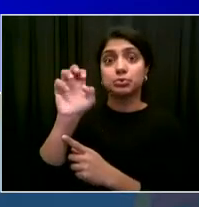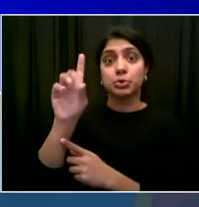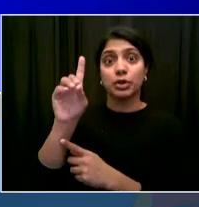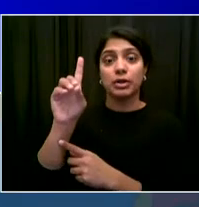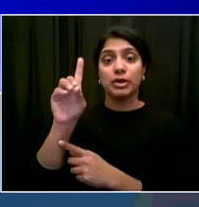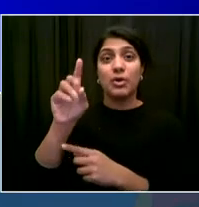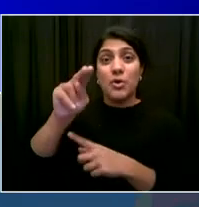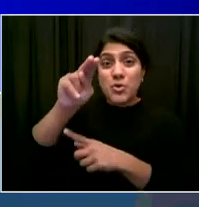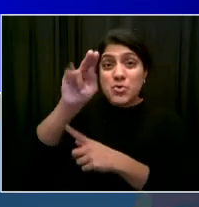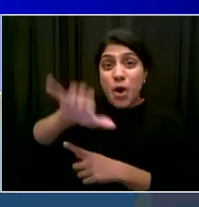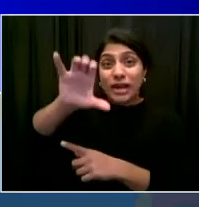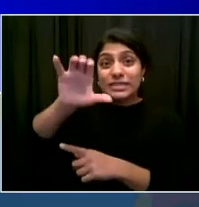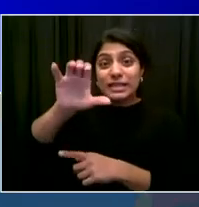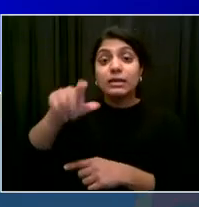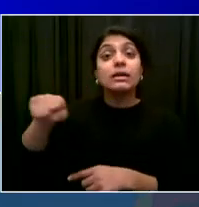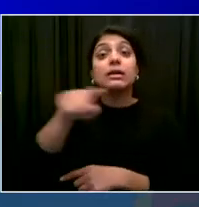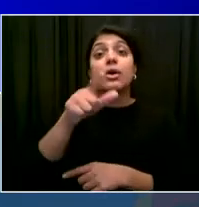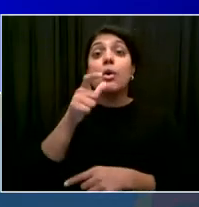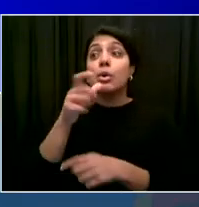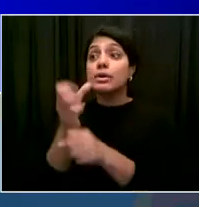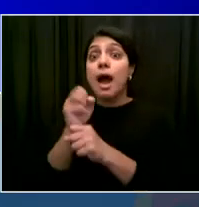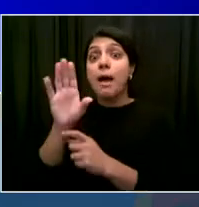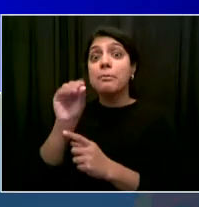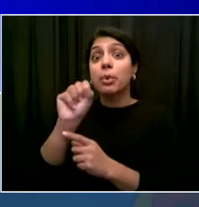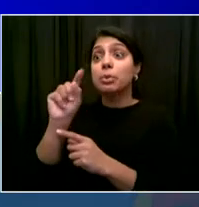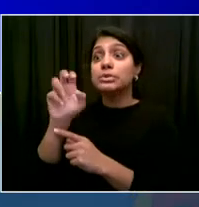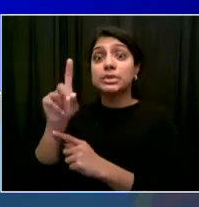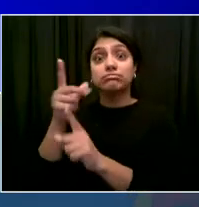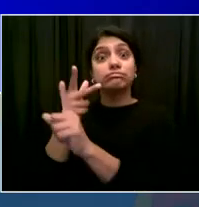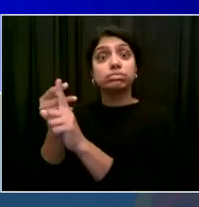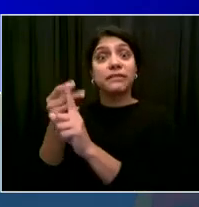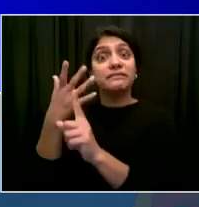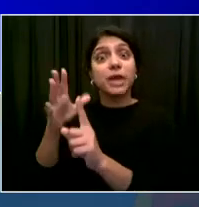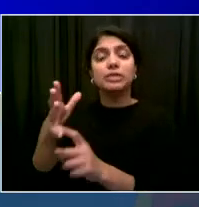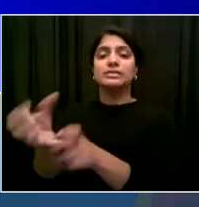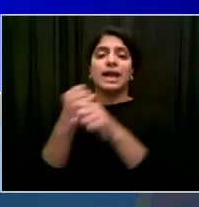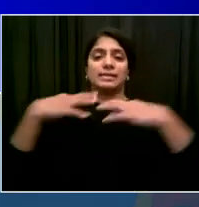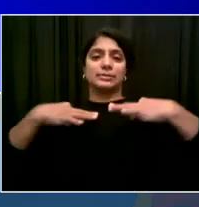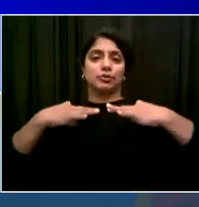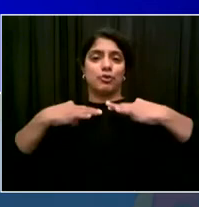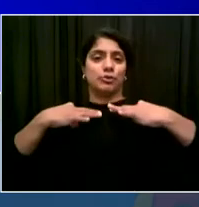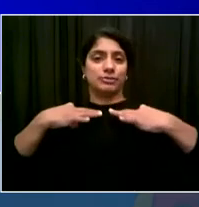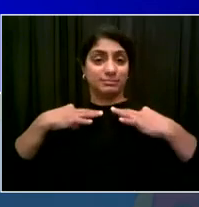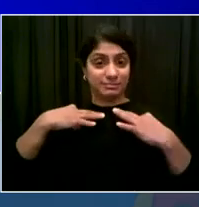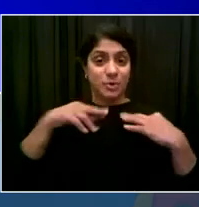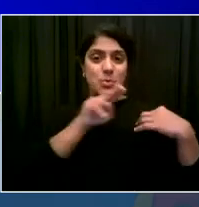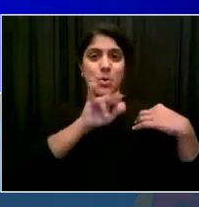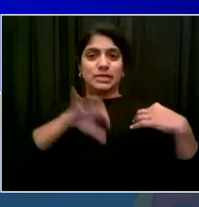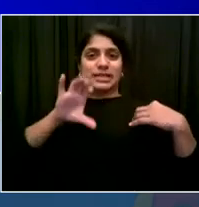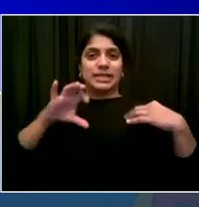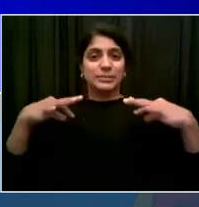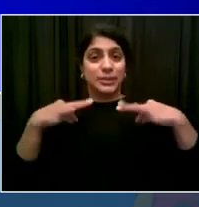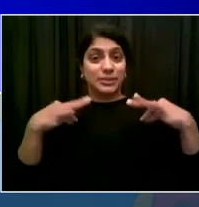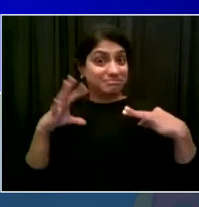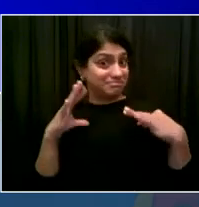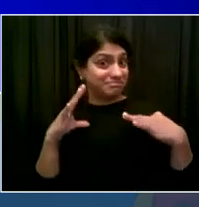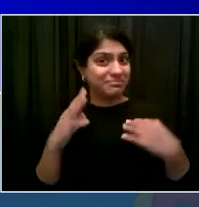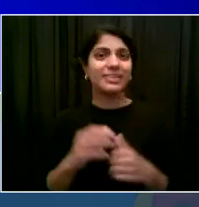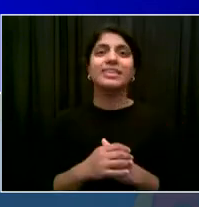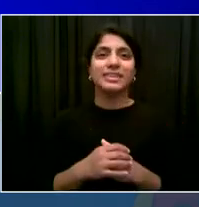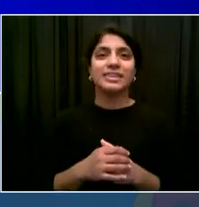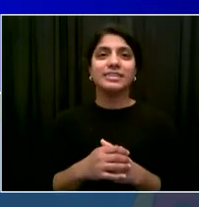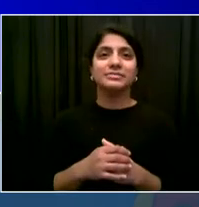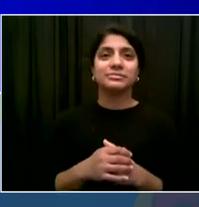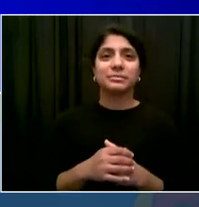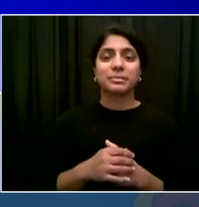all the difference. Now, we heard great news yesterday from Moderna that their booster increases the antibody